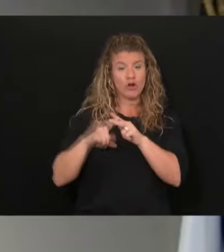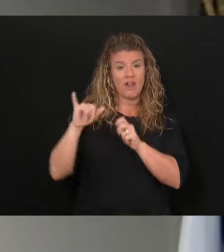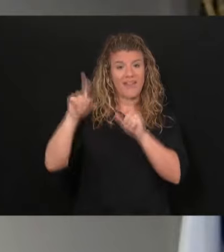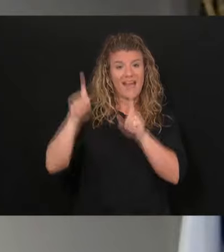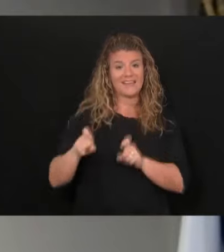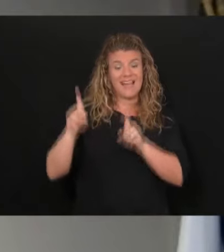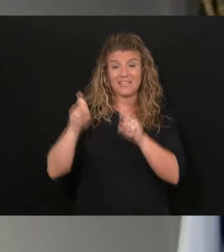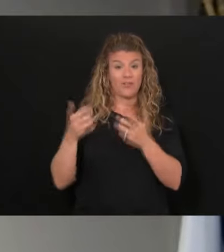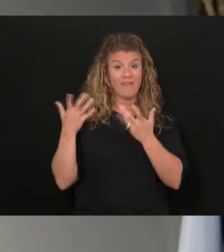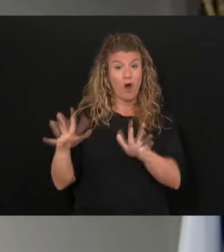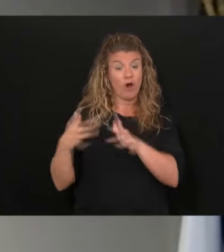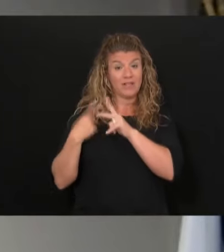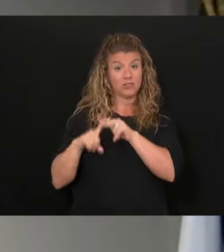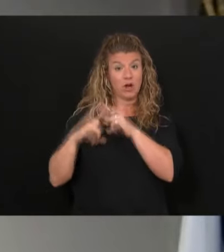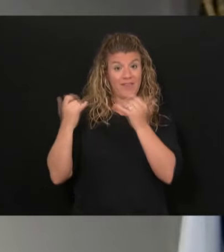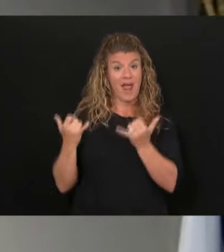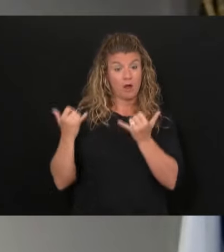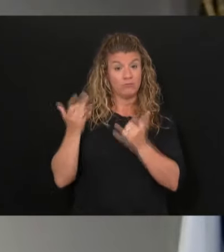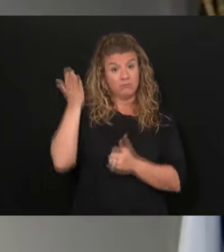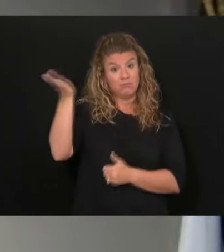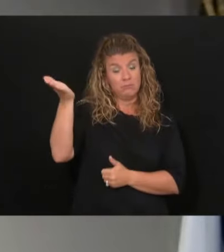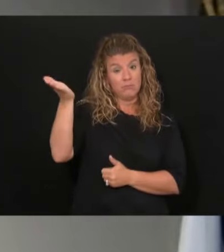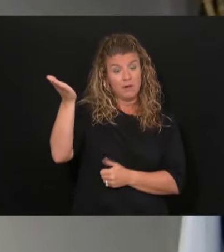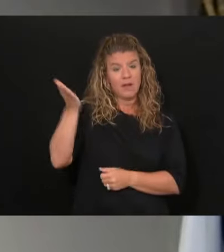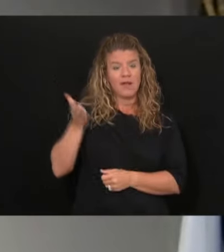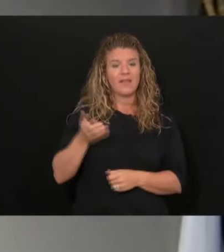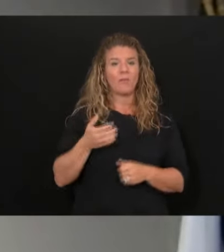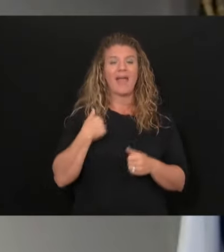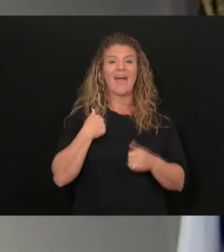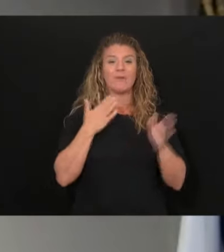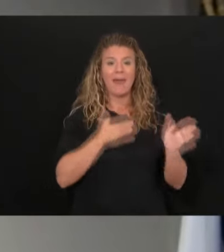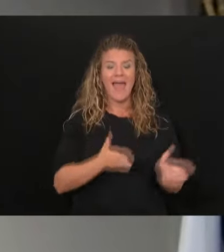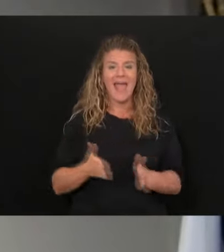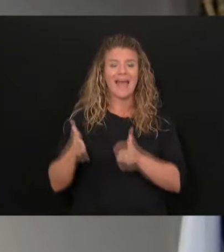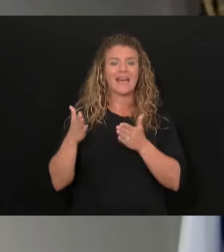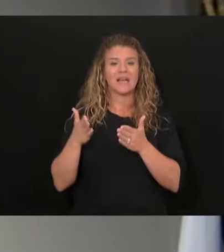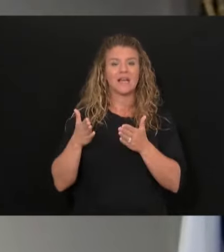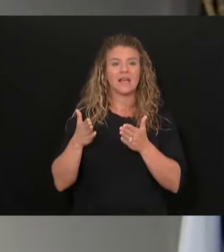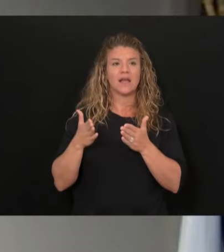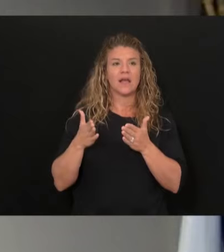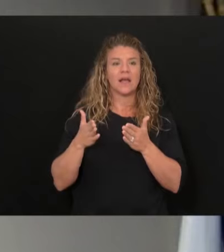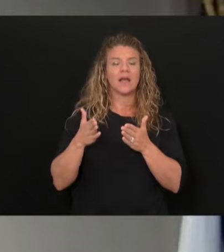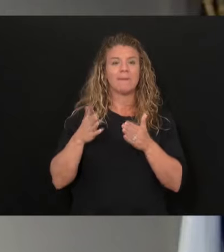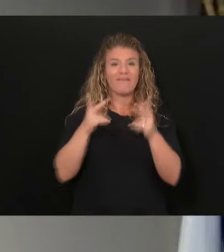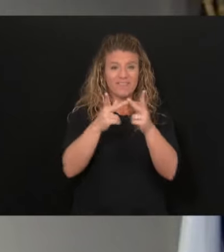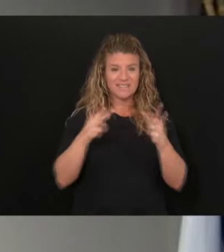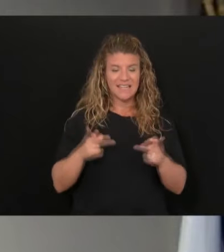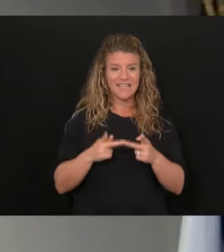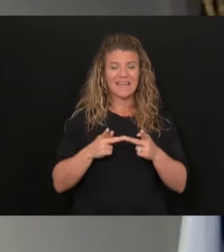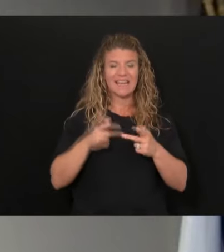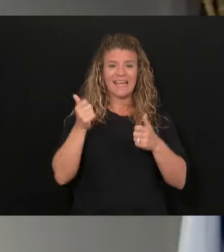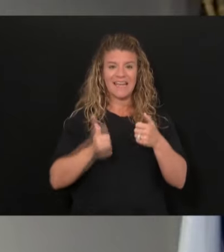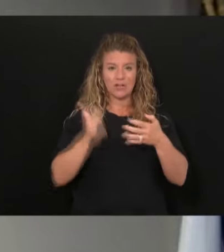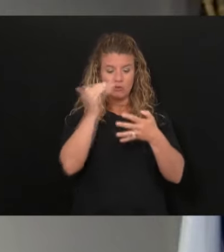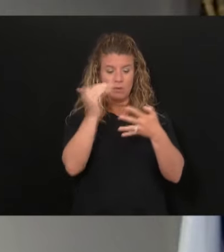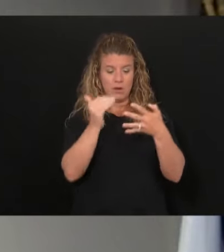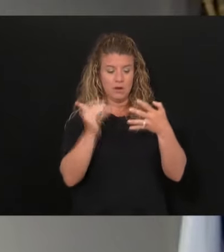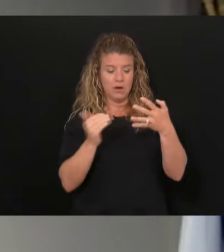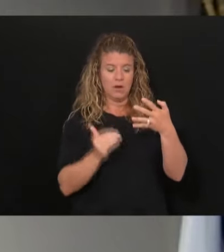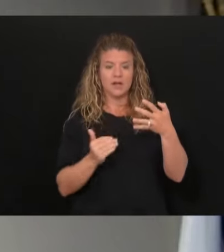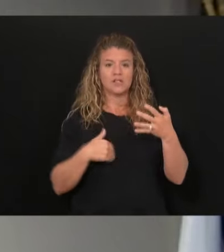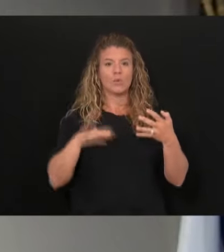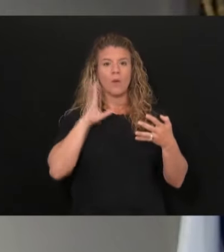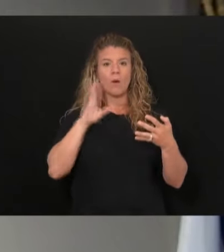already underway there now. There is a rollout plan by date, by facility that's been shared, and so they will be moving